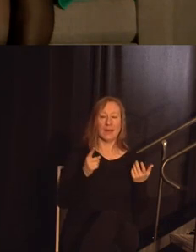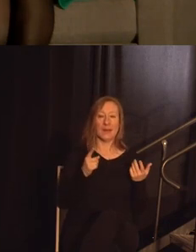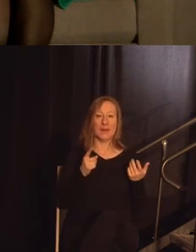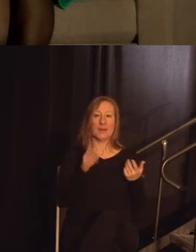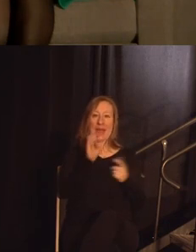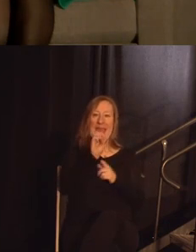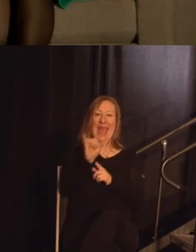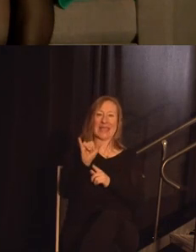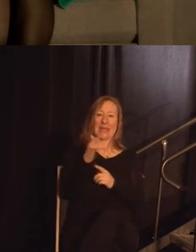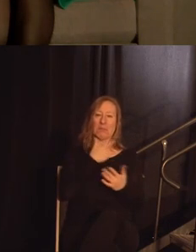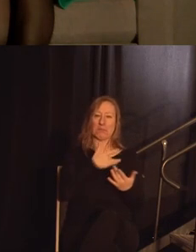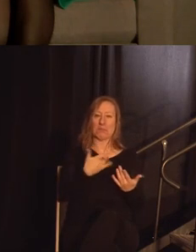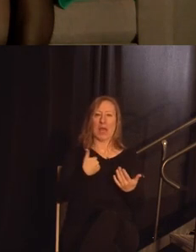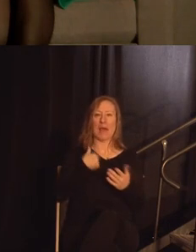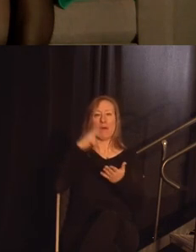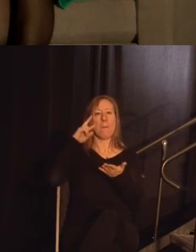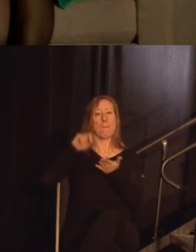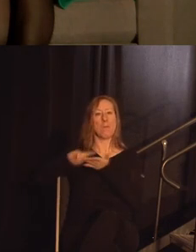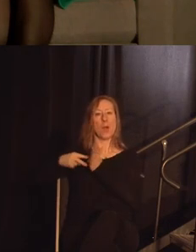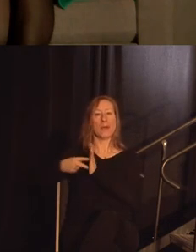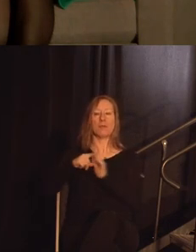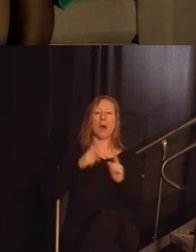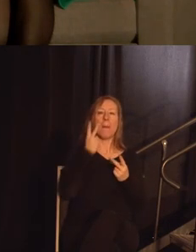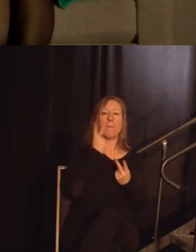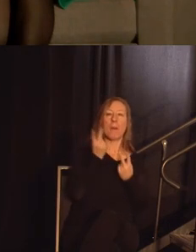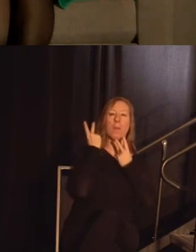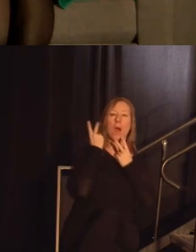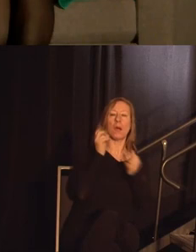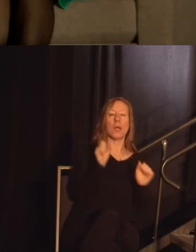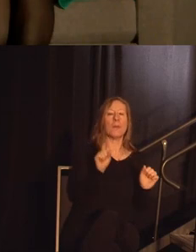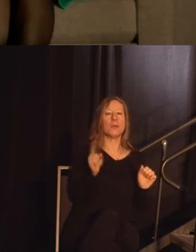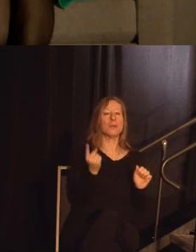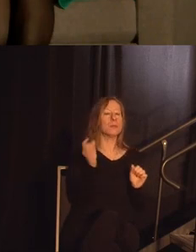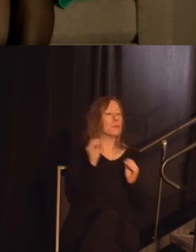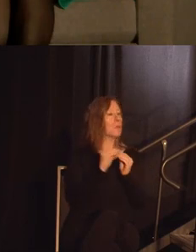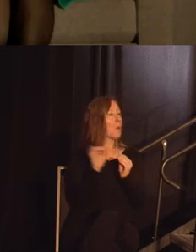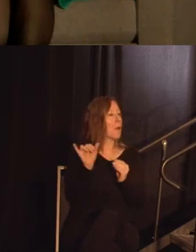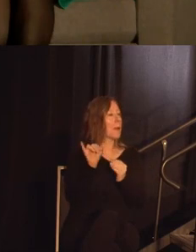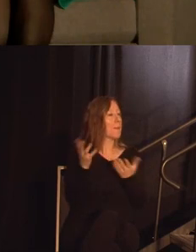an essay has a purpose, whereas a memoir can just be more.